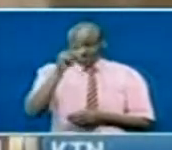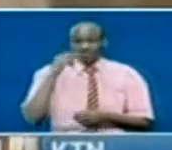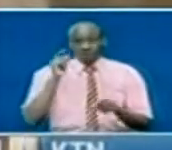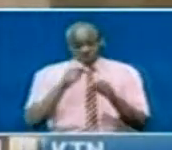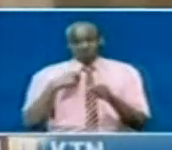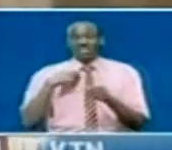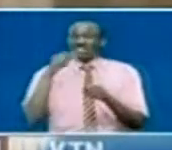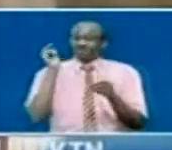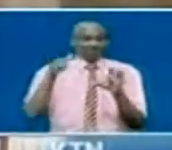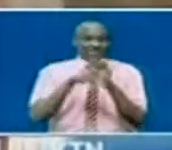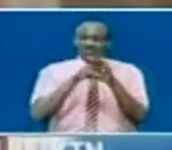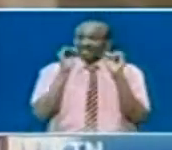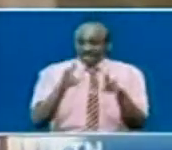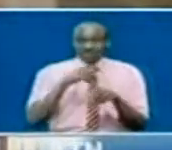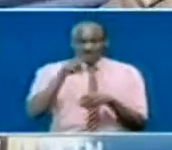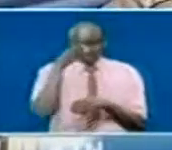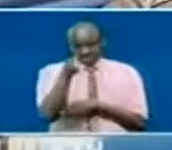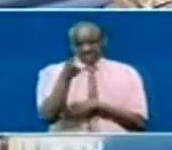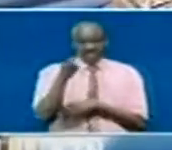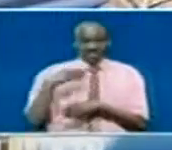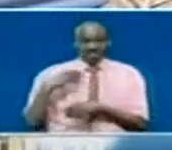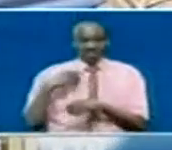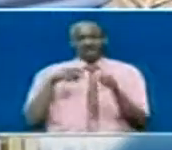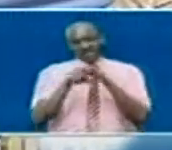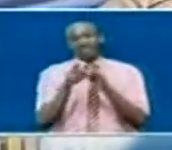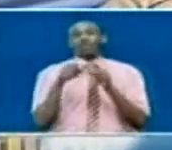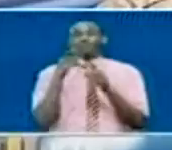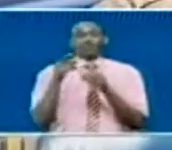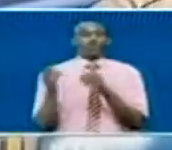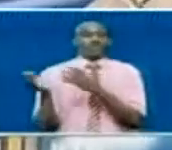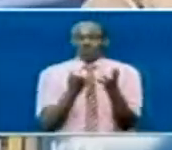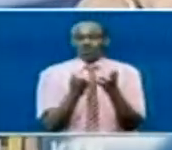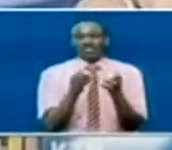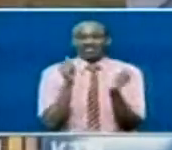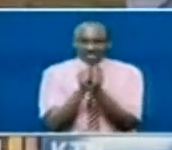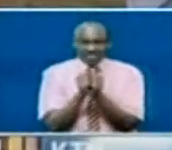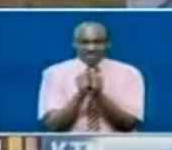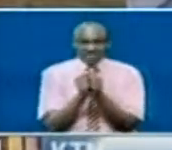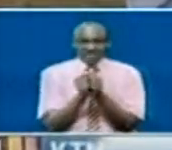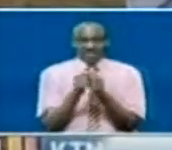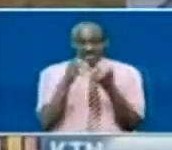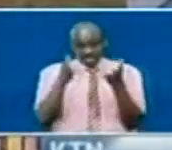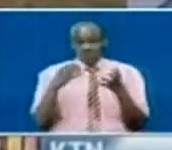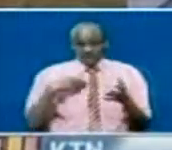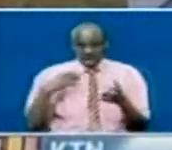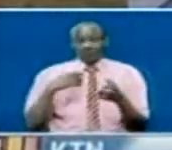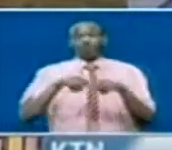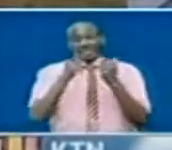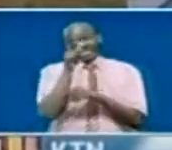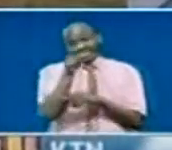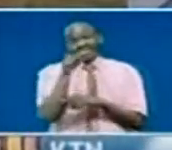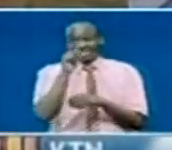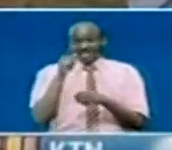be skipping the competition, but he will be fielding a team of 10 athletes. I'm hoping the courses to be broken on that